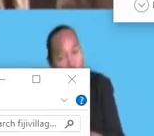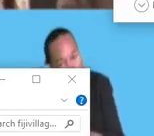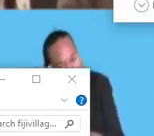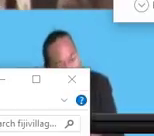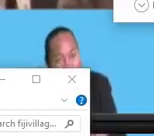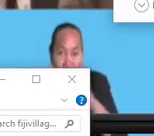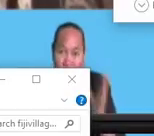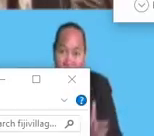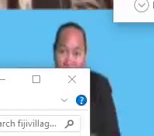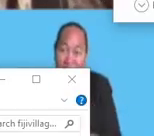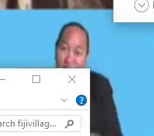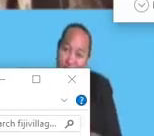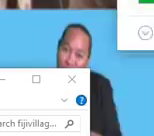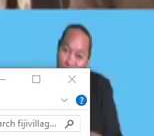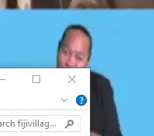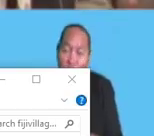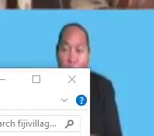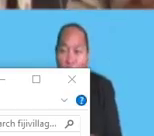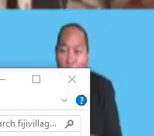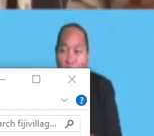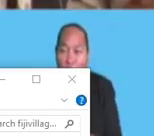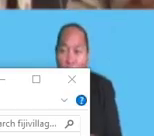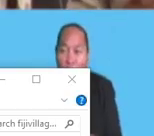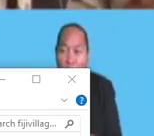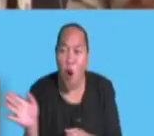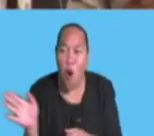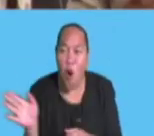slowdown. Everybody knows this. IMF has talked about